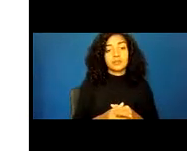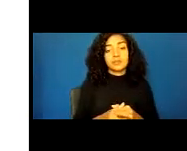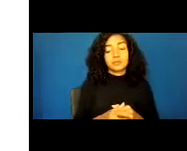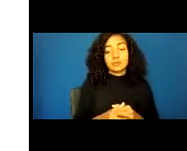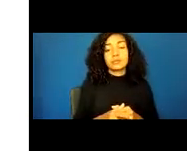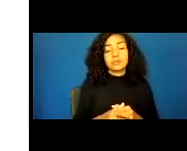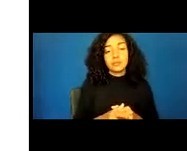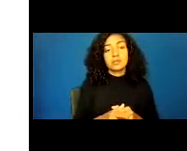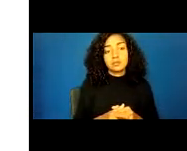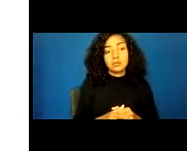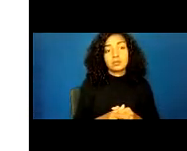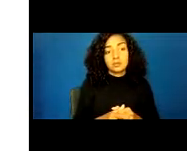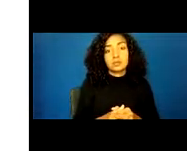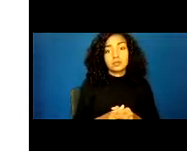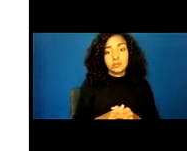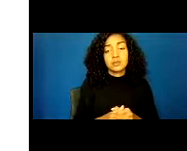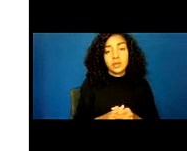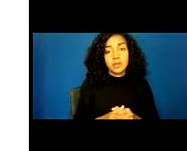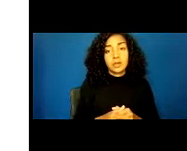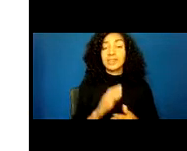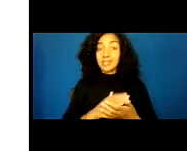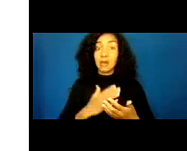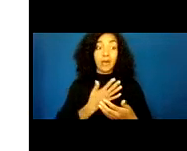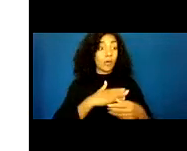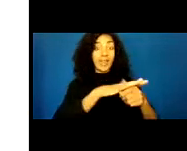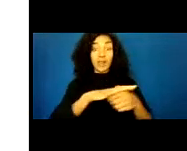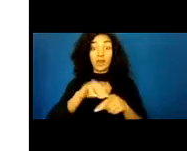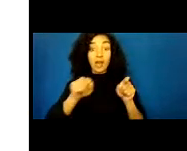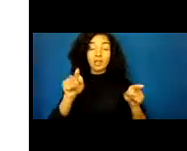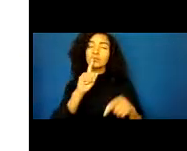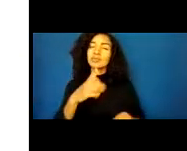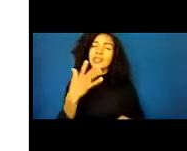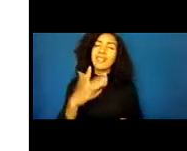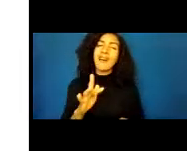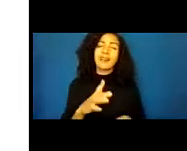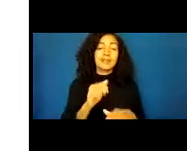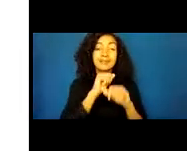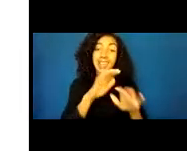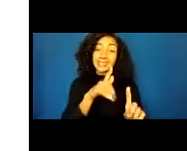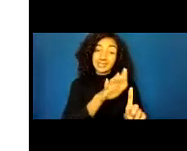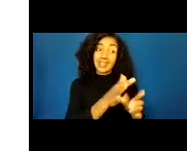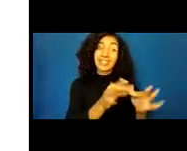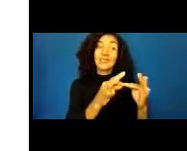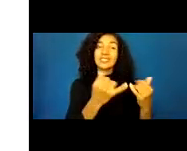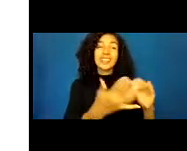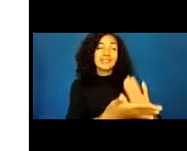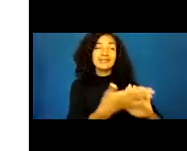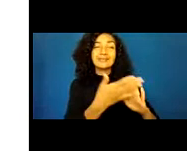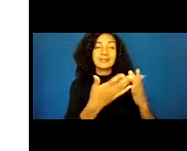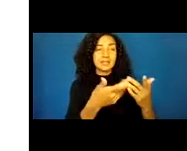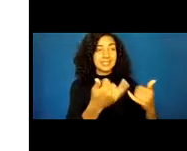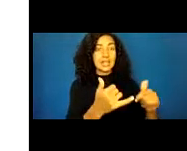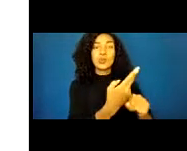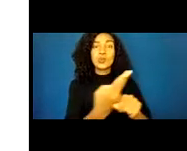areas are really blessed and lucky to have their languages still intact. And many of them